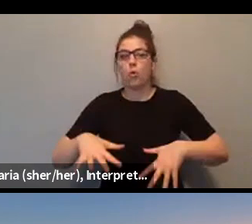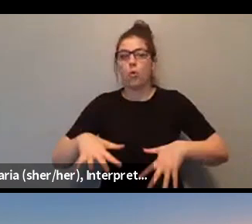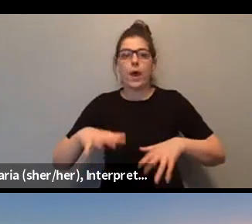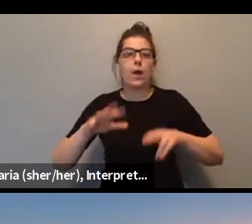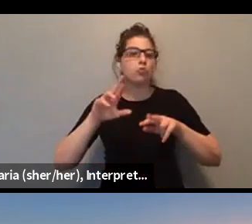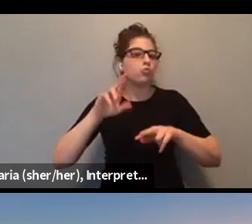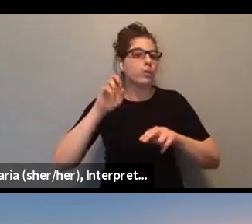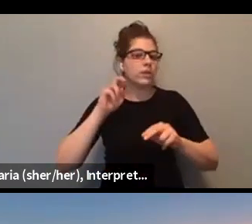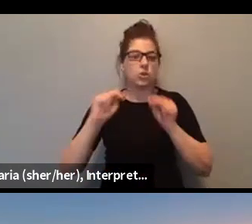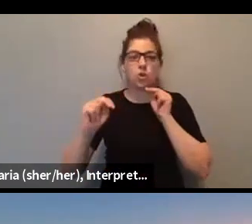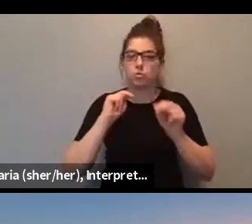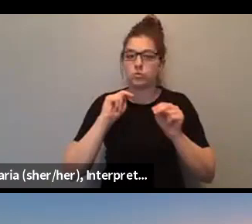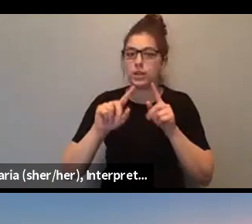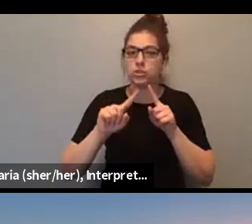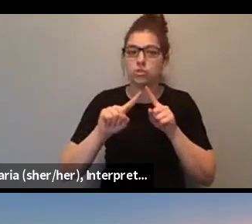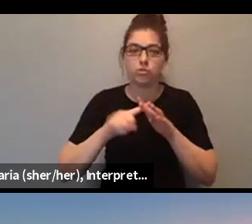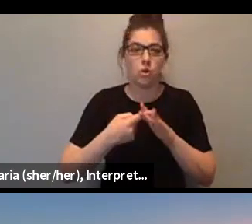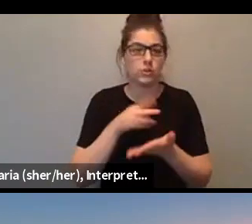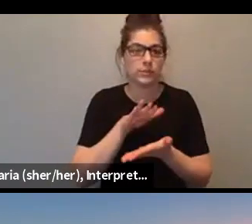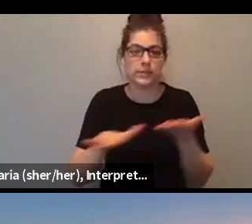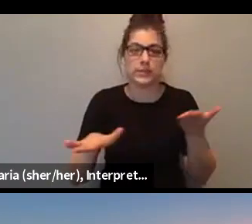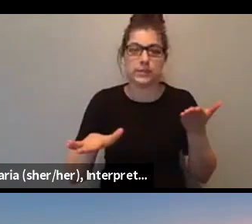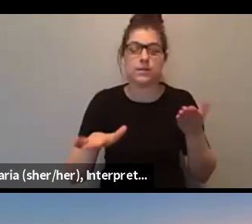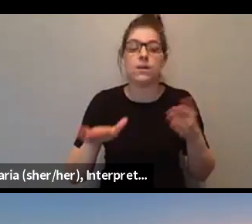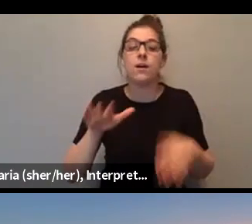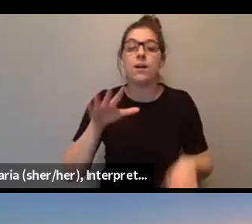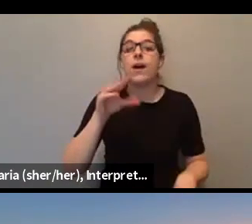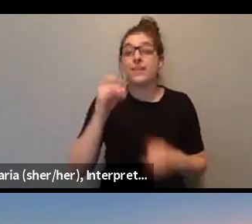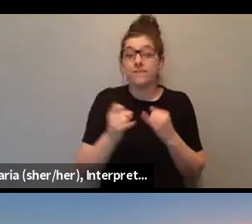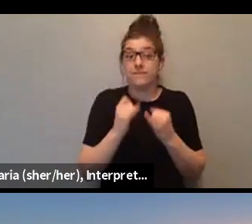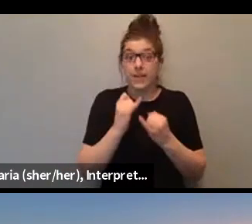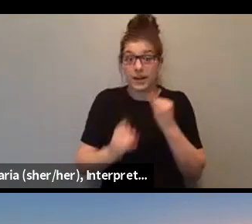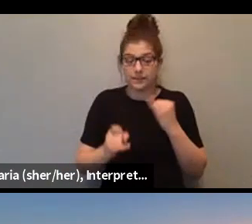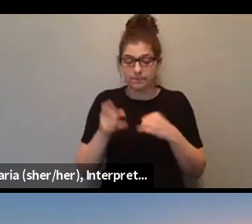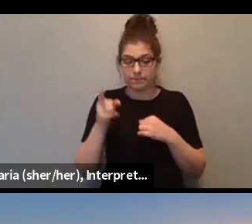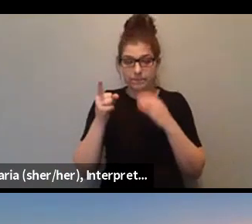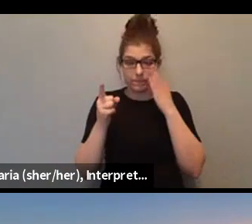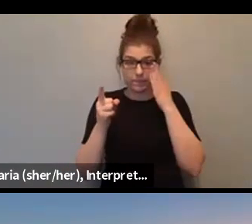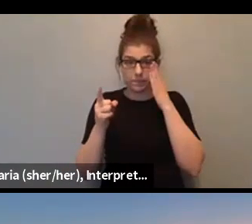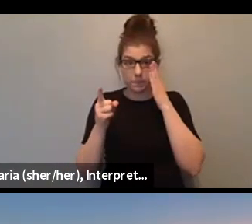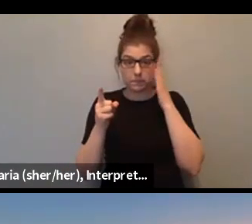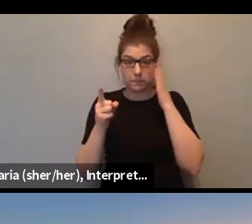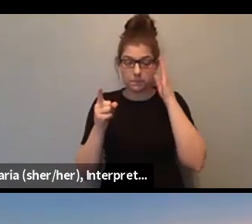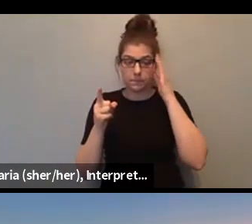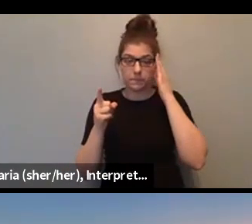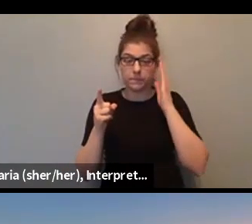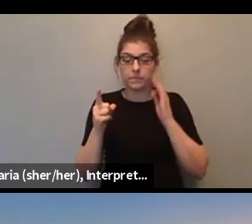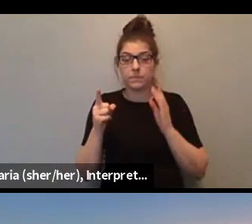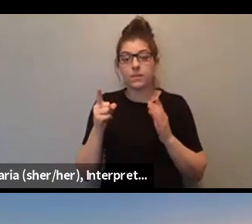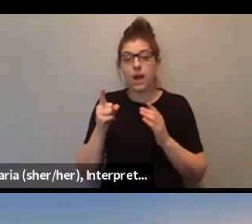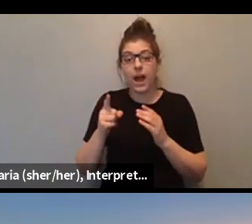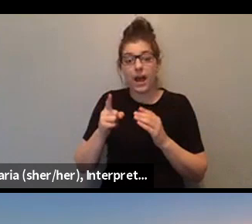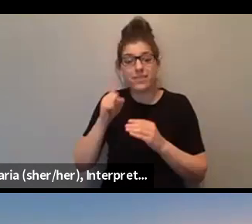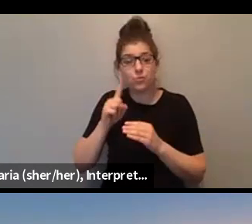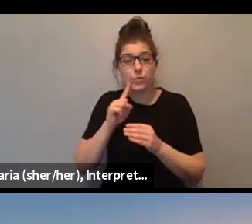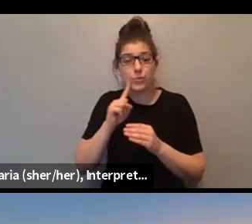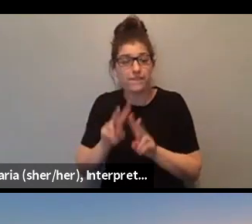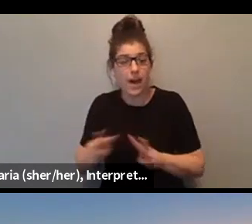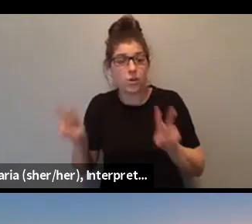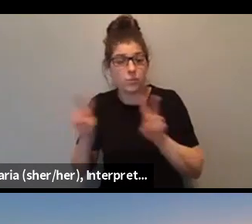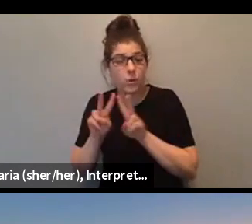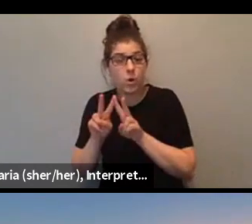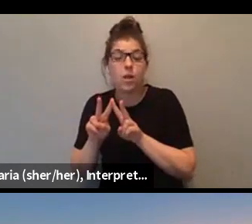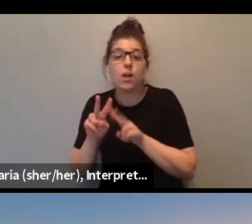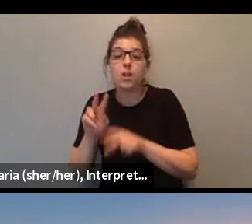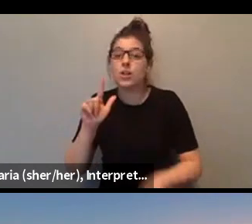And then finally, let me just say that what I also found very valuable is that Laura suggests